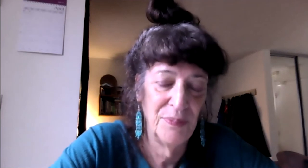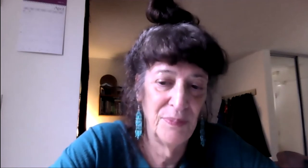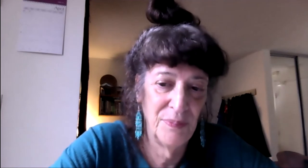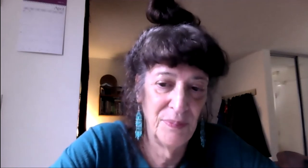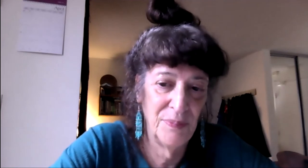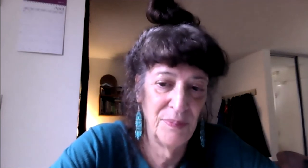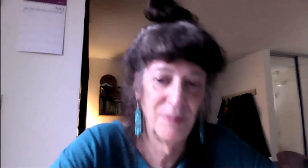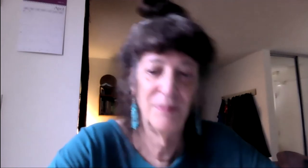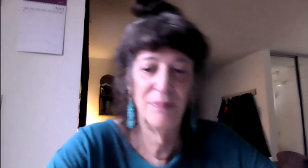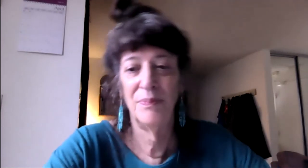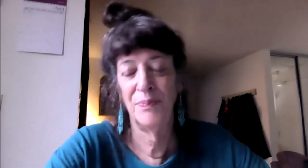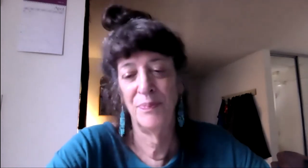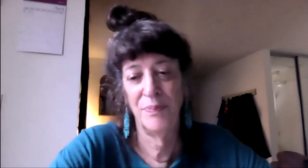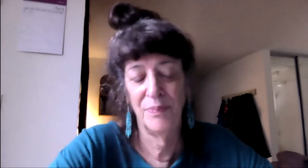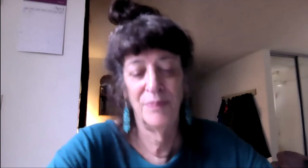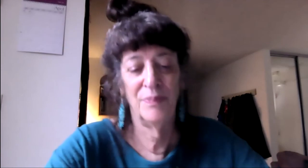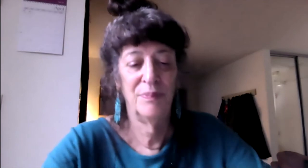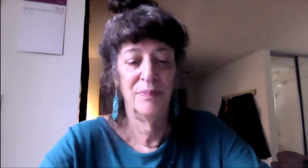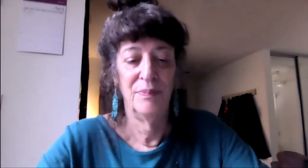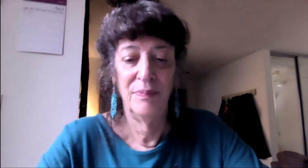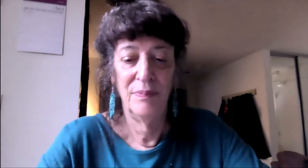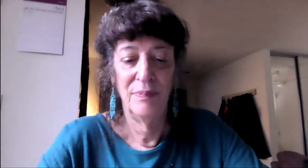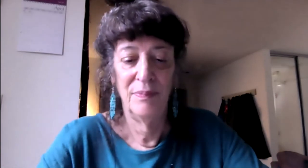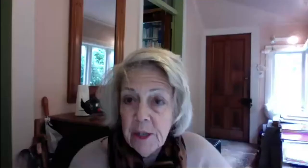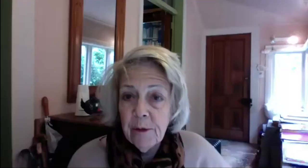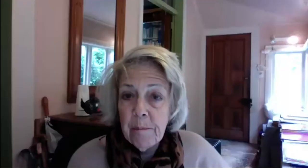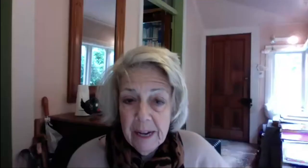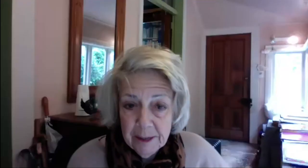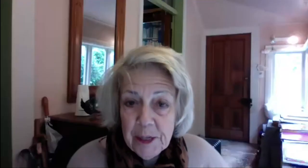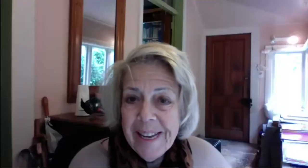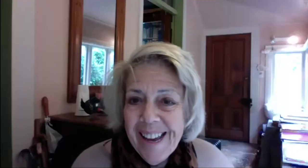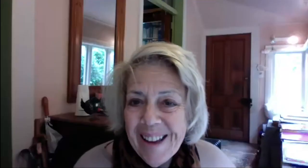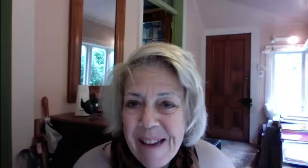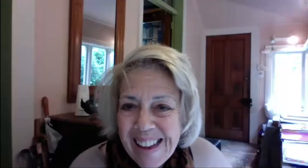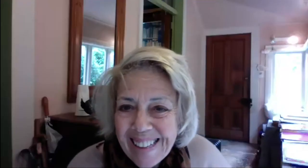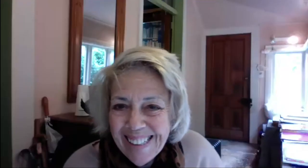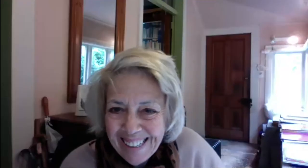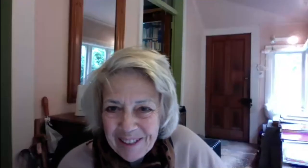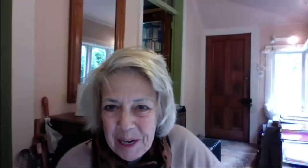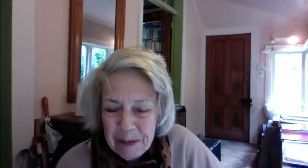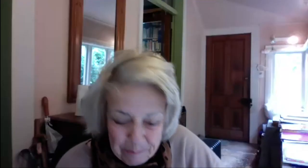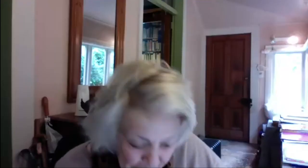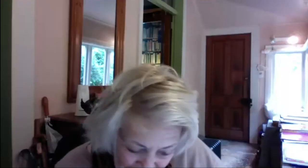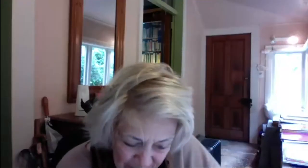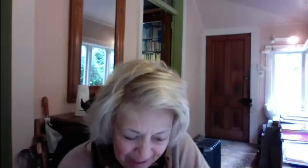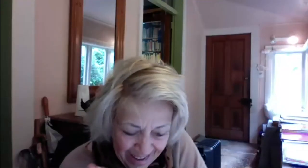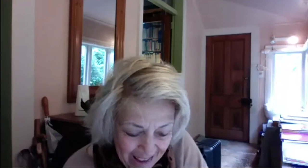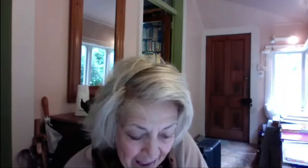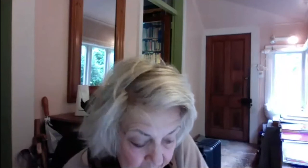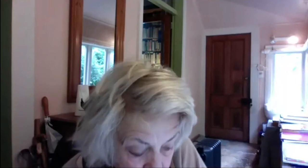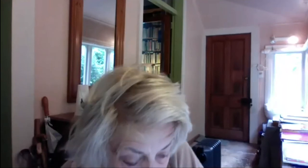were a few more things from about Marni. I had them written in different parts because I was bubbling